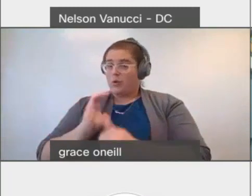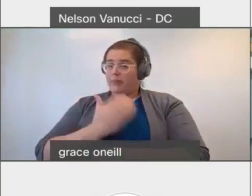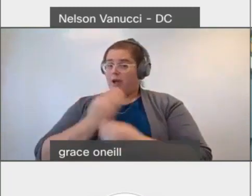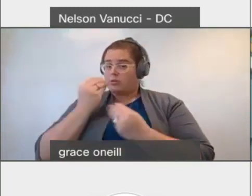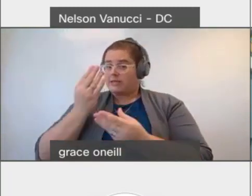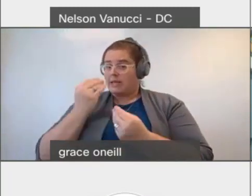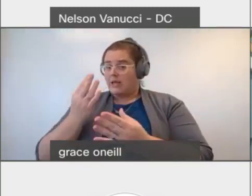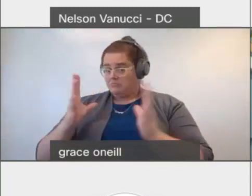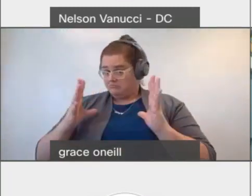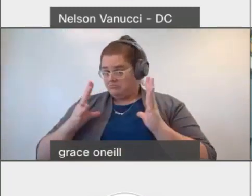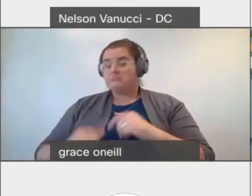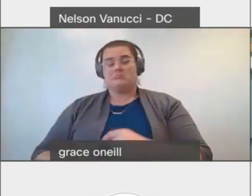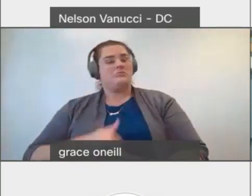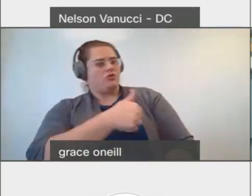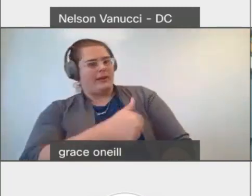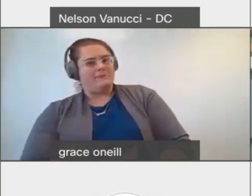Great.